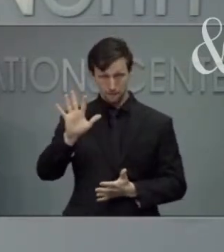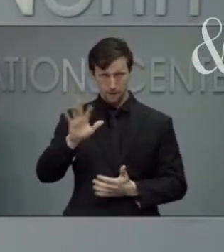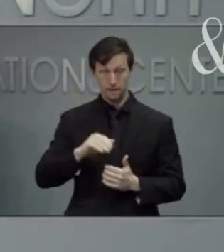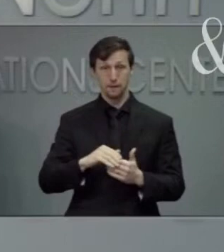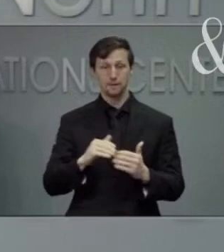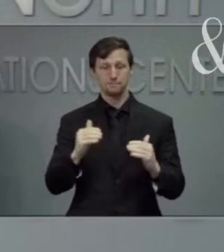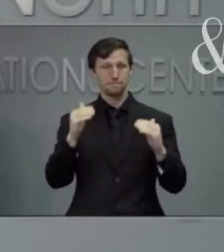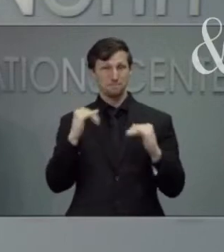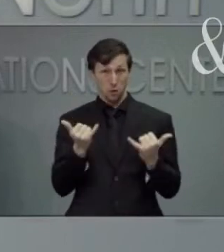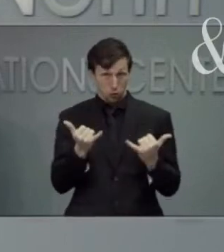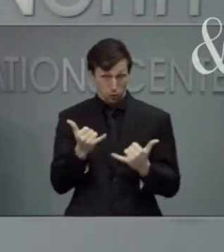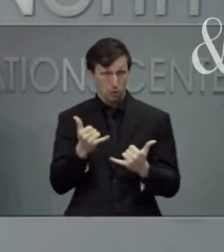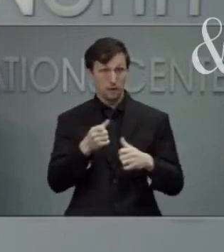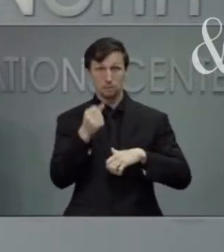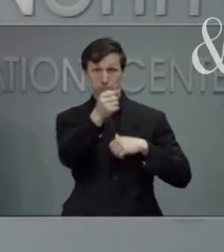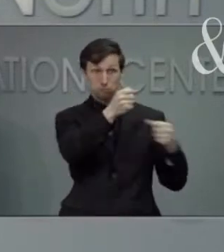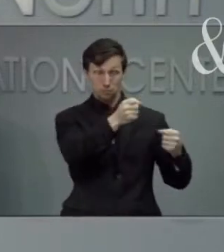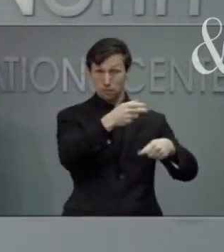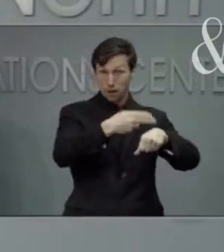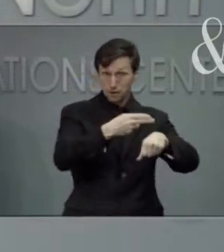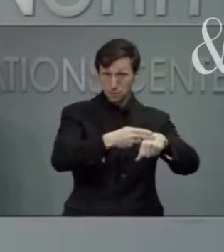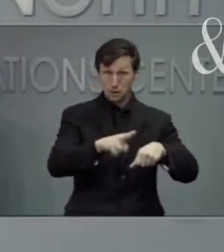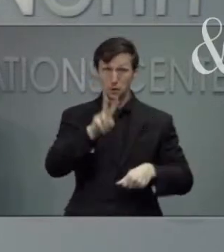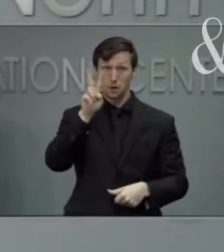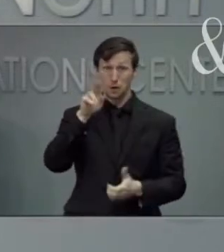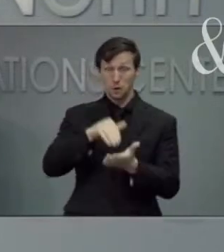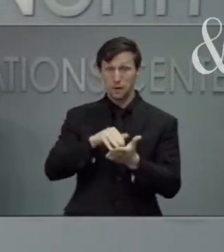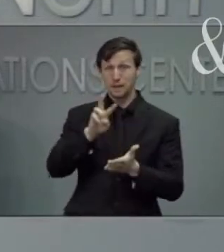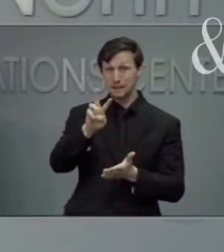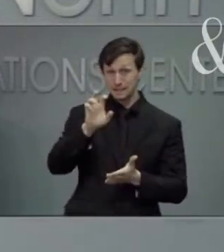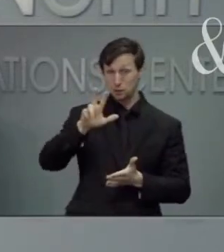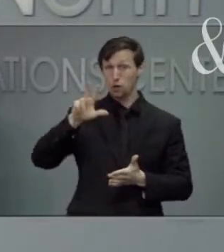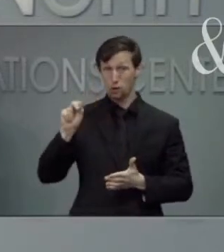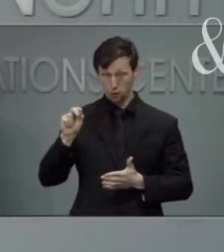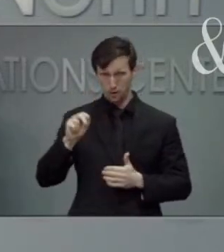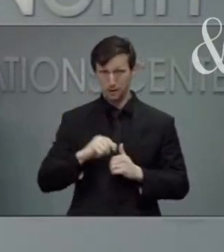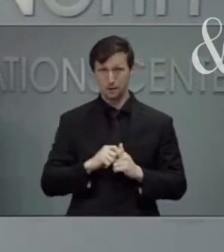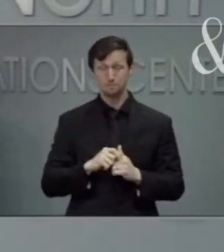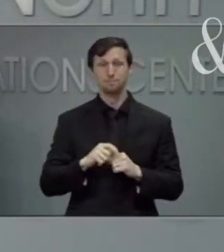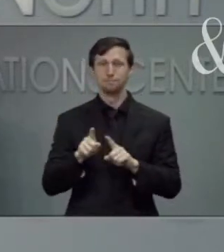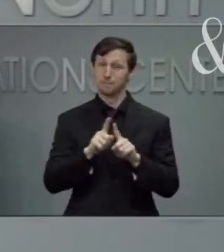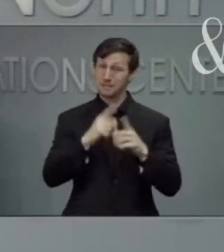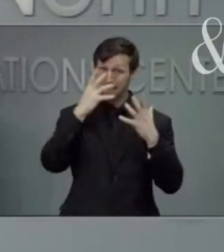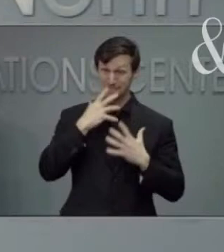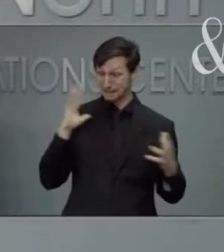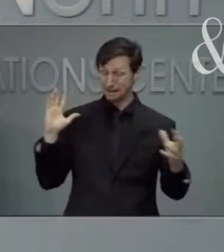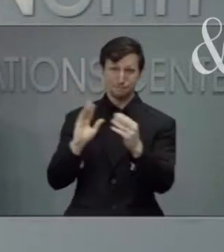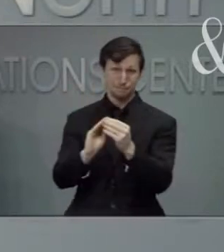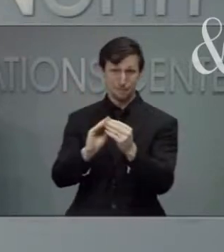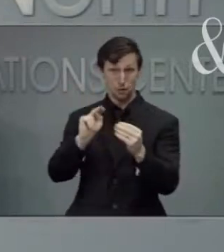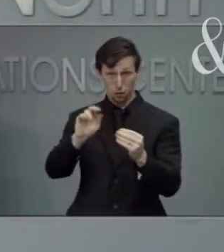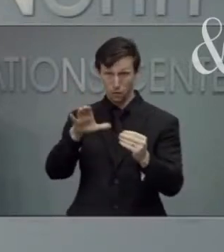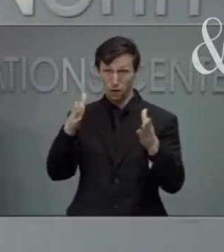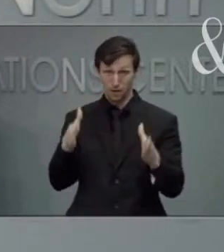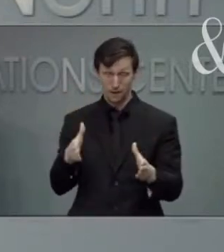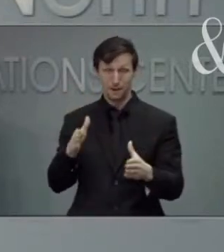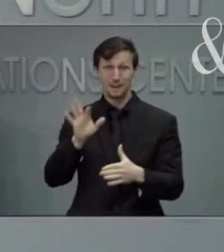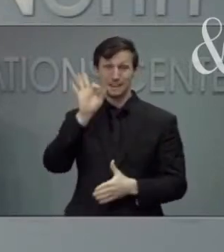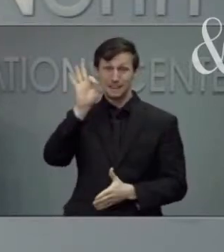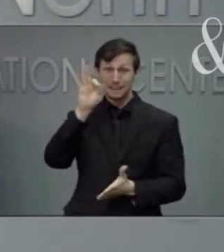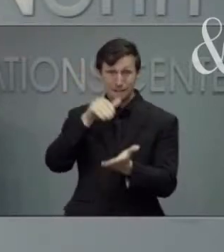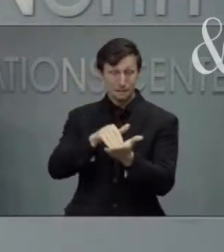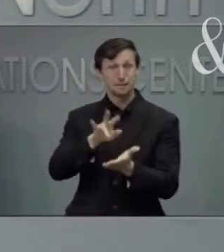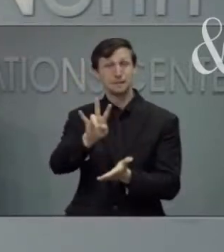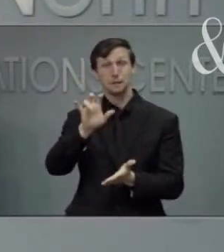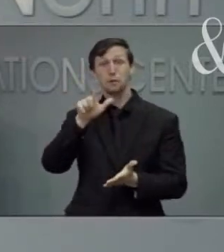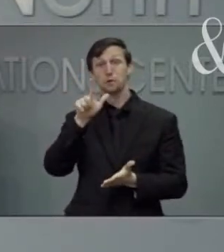2,630 people in the hospital, and sadly, 9,728 people who have died. Our hearts are with